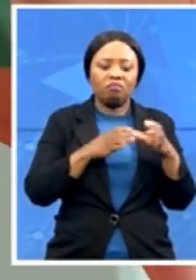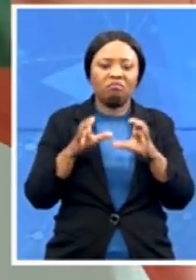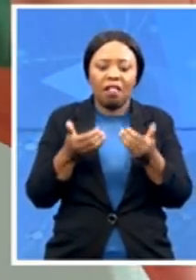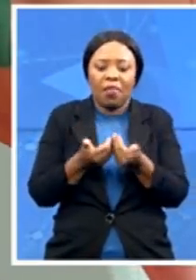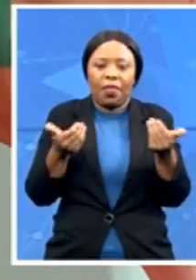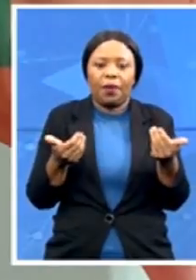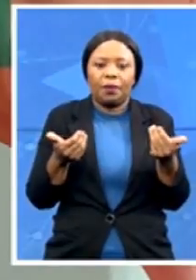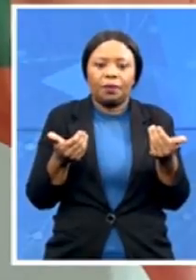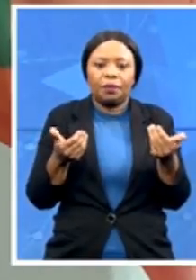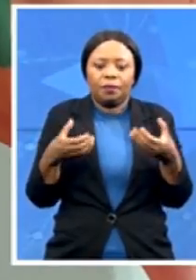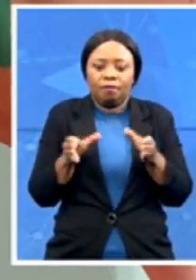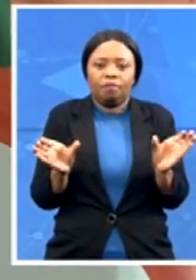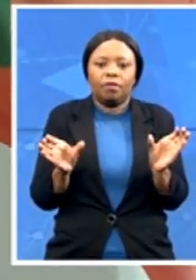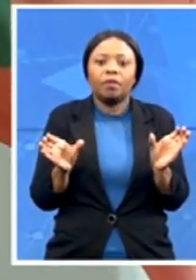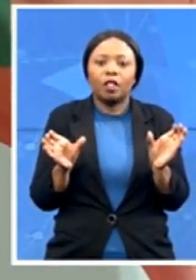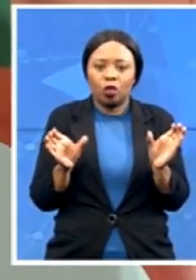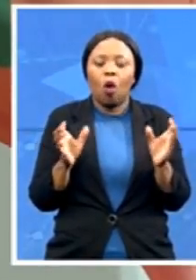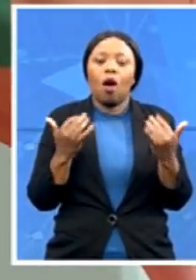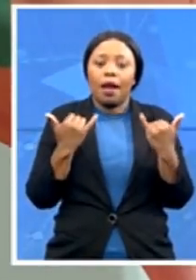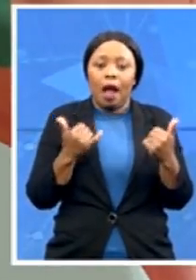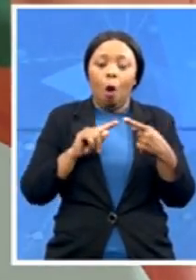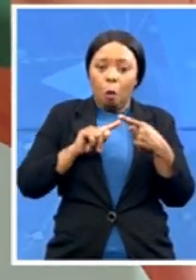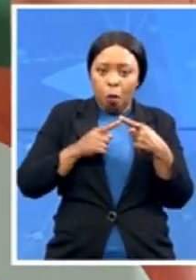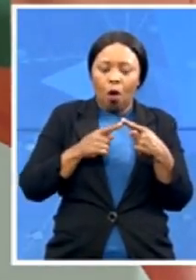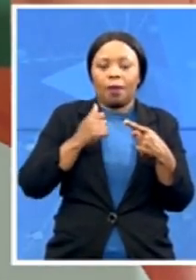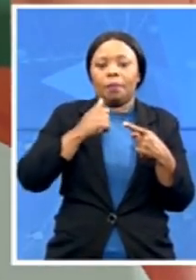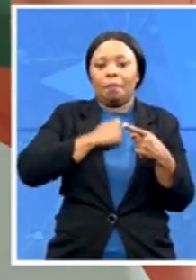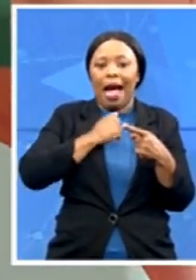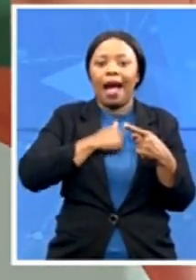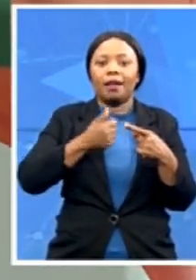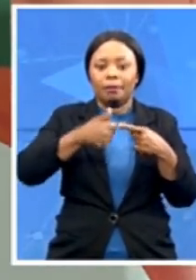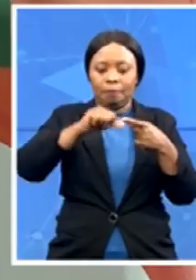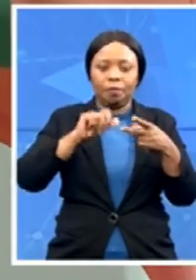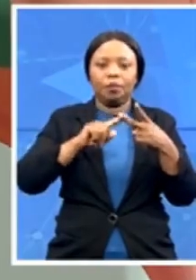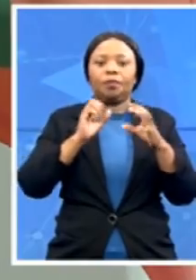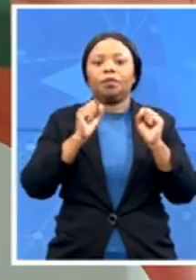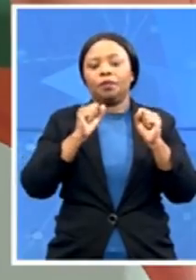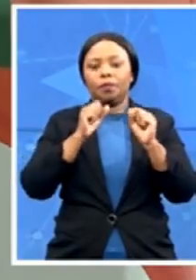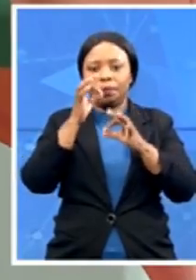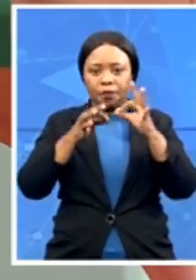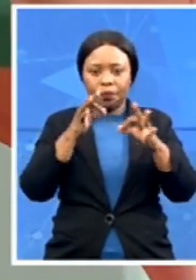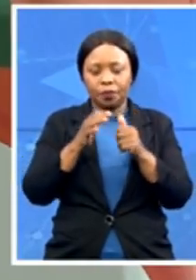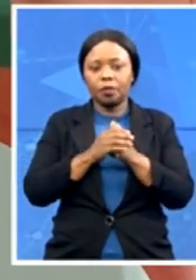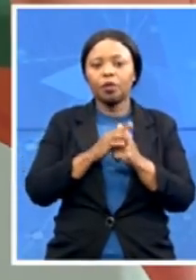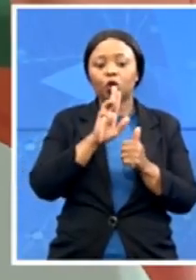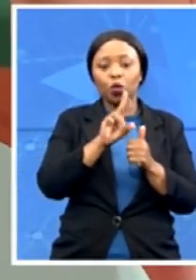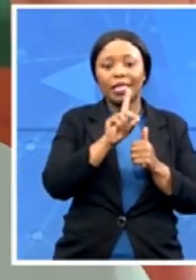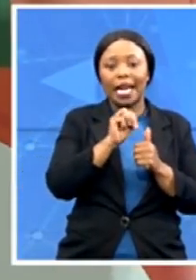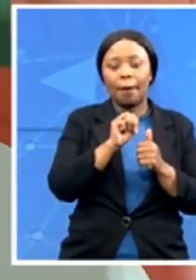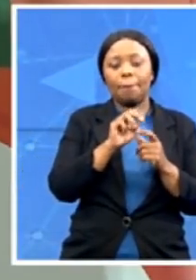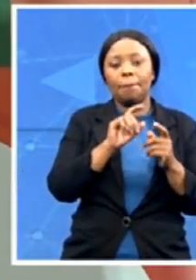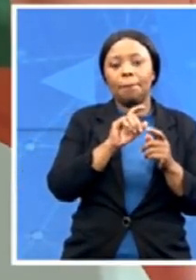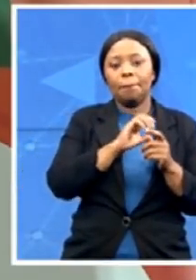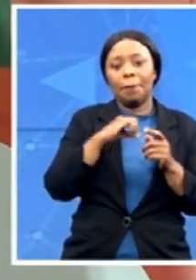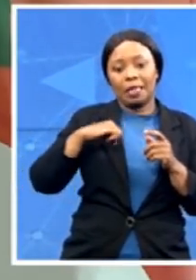next point. The UDM municipalities and councillors will not fall into